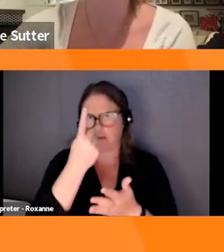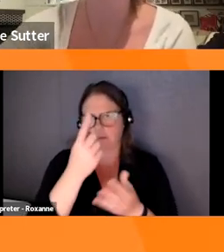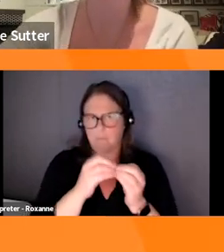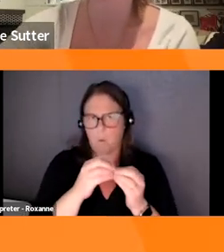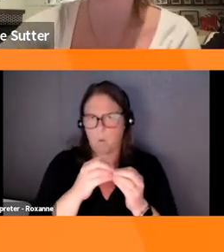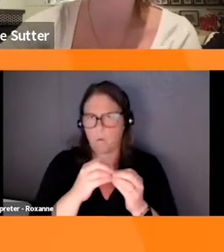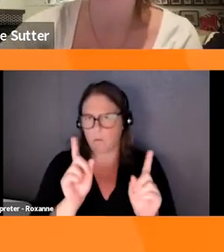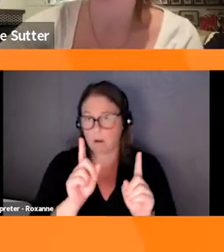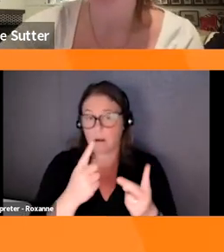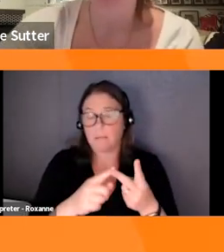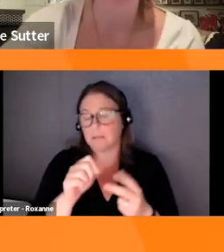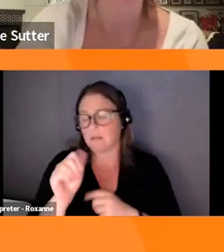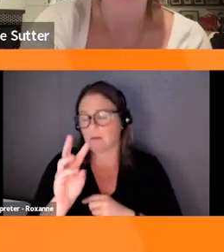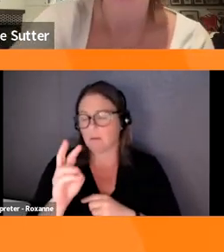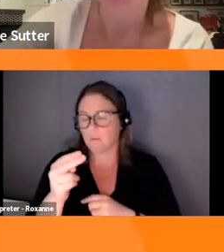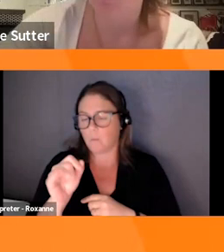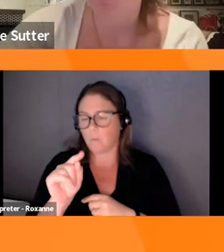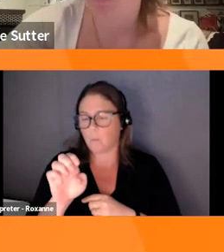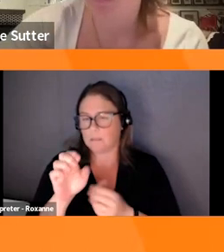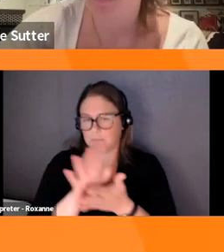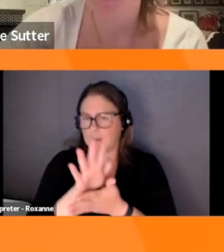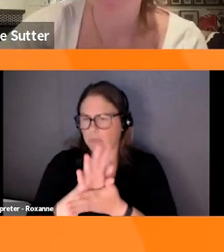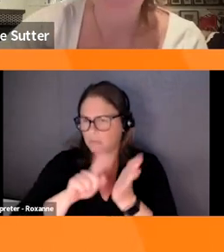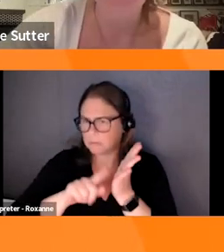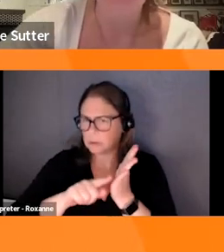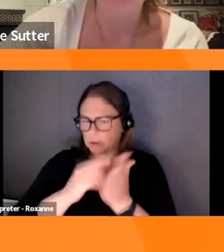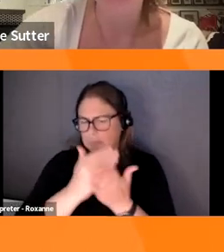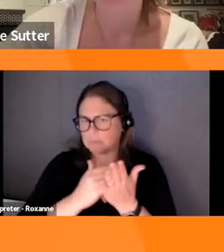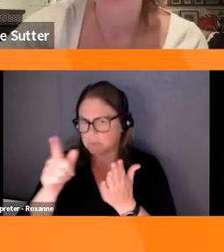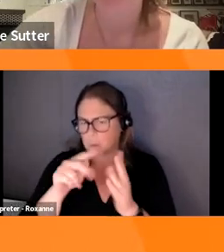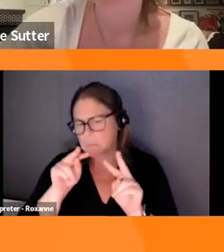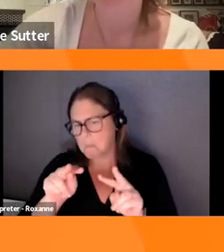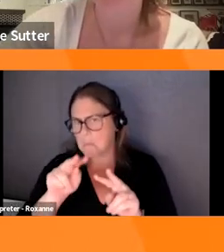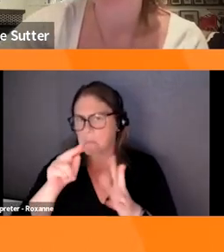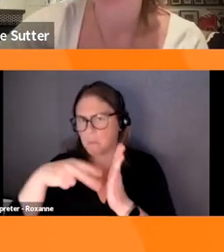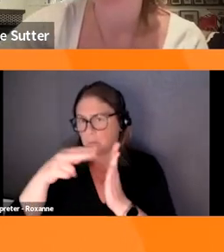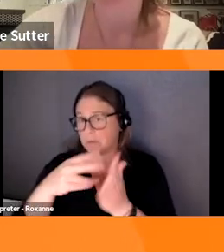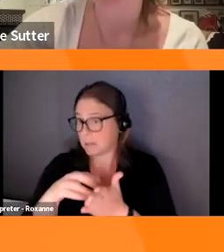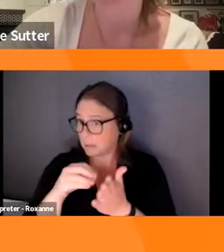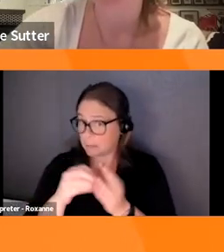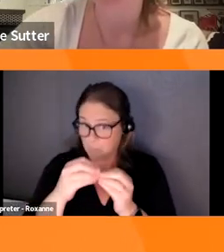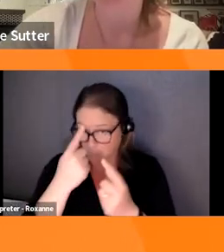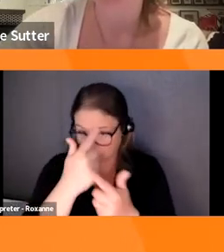on our website as well. So